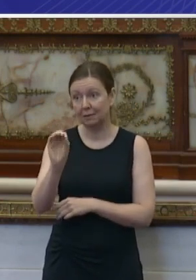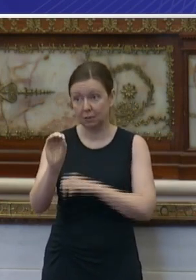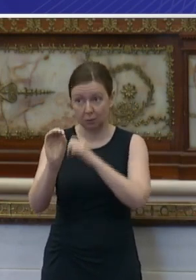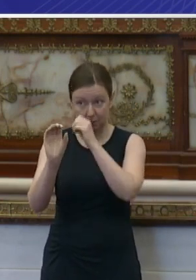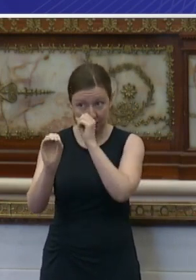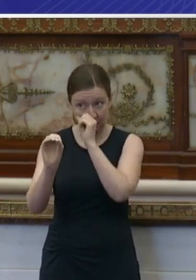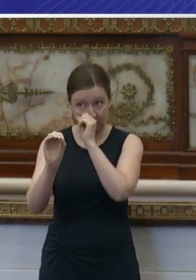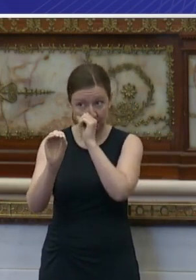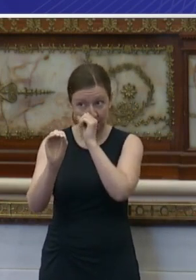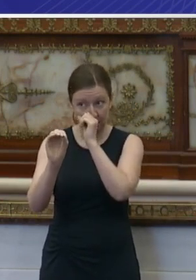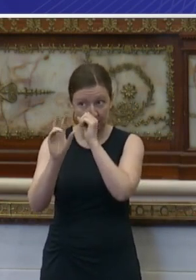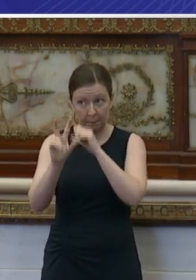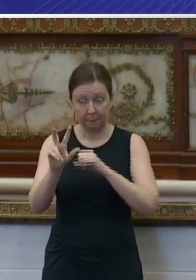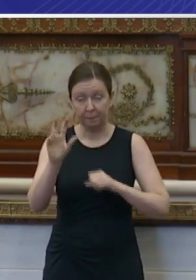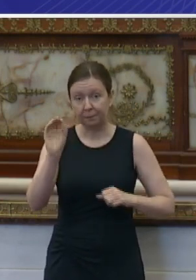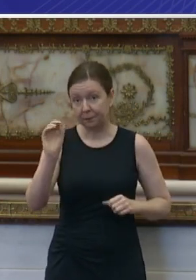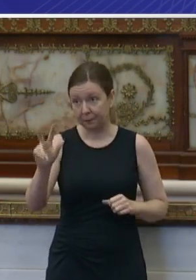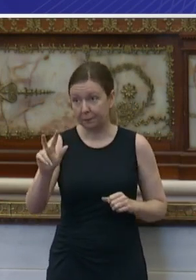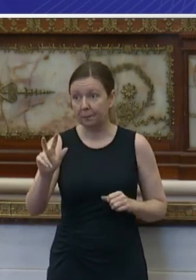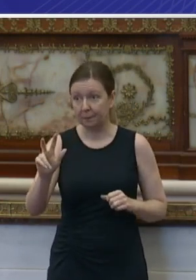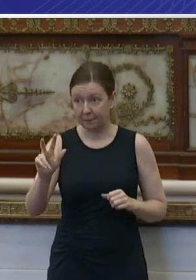2003.